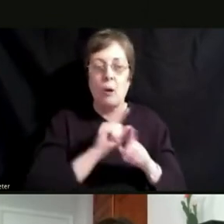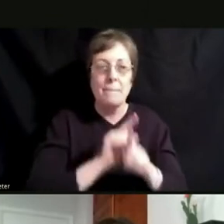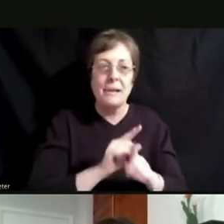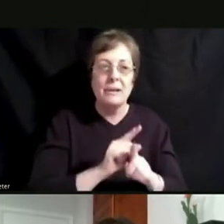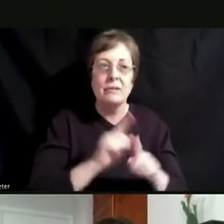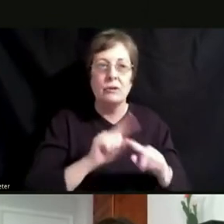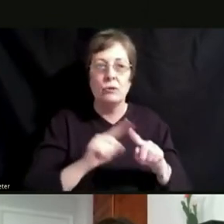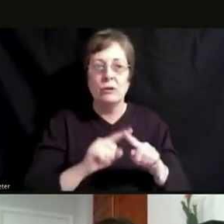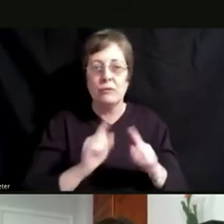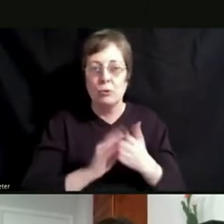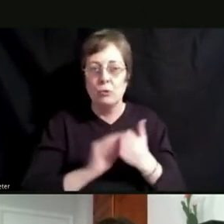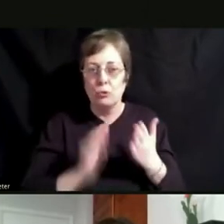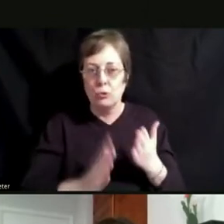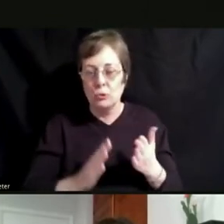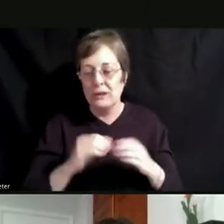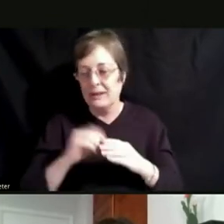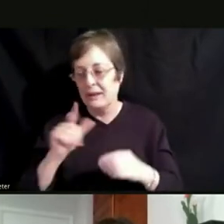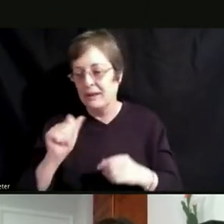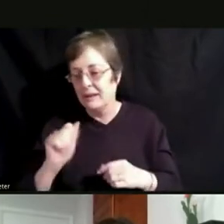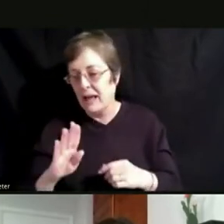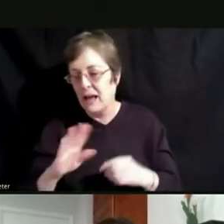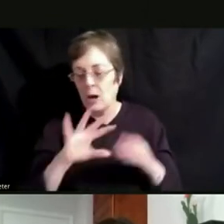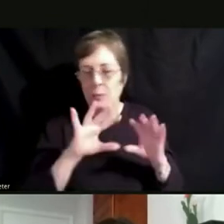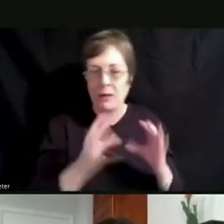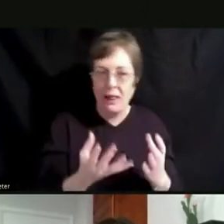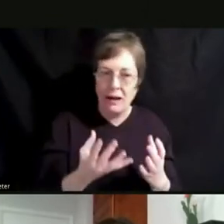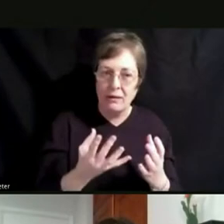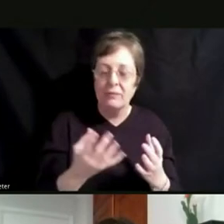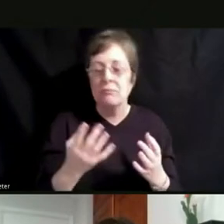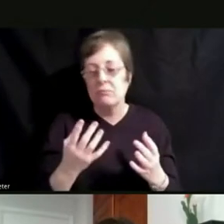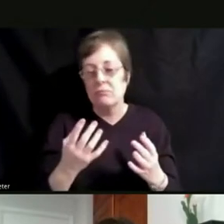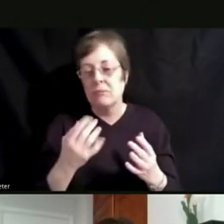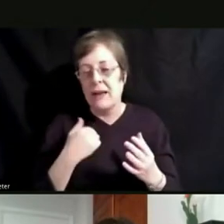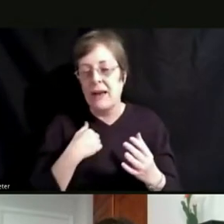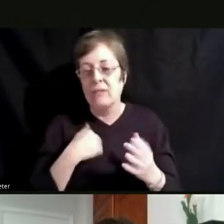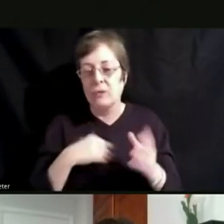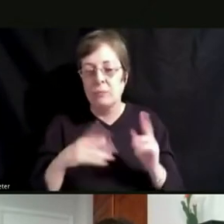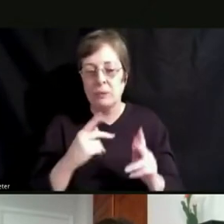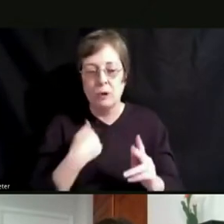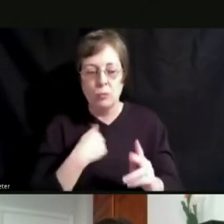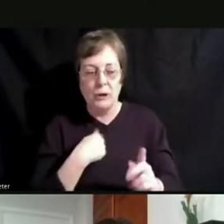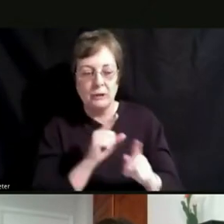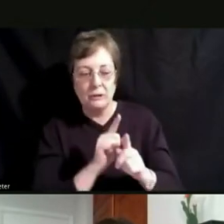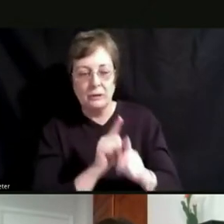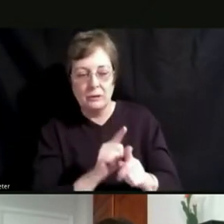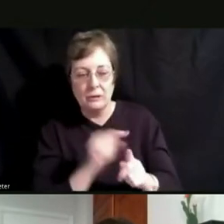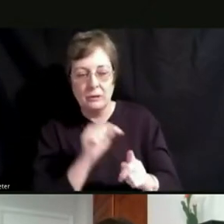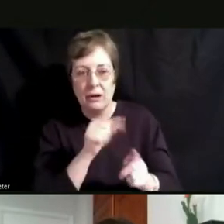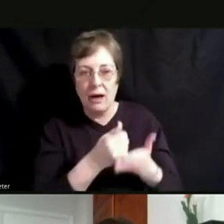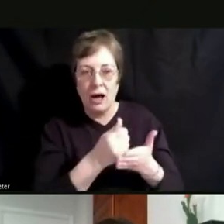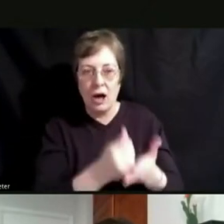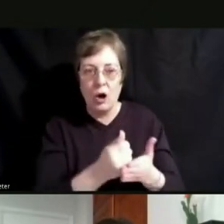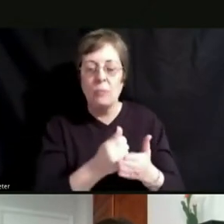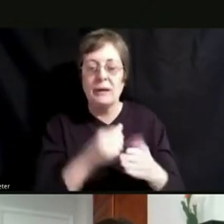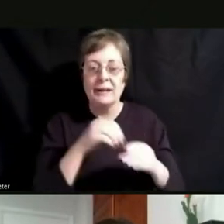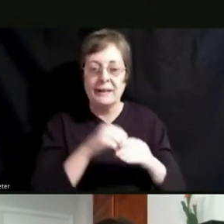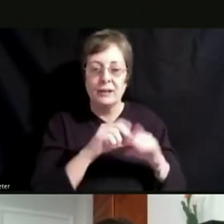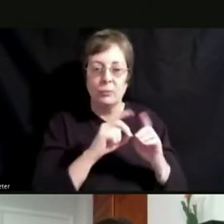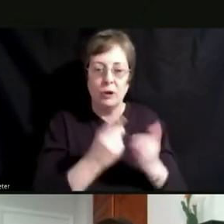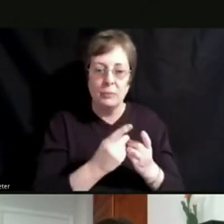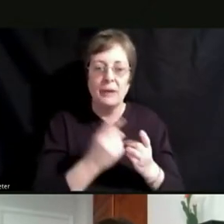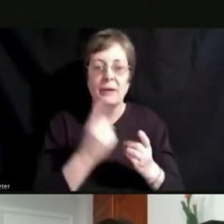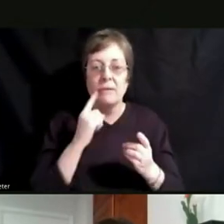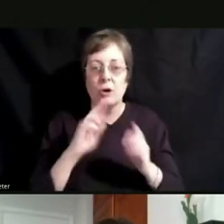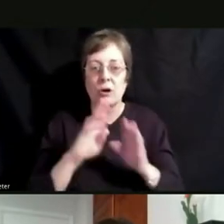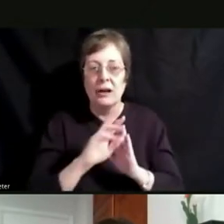students, both in my lab, in my class, and then we have mentees through the department for the undergraduate students as well.